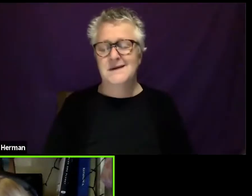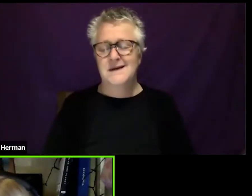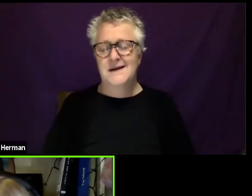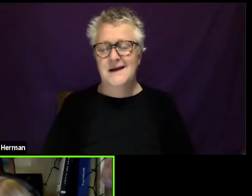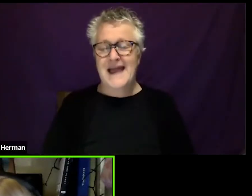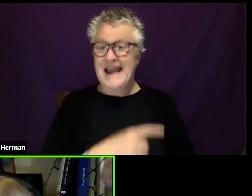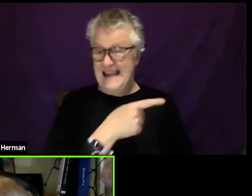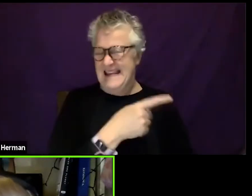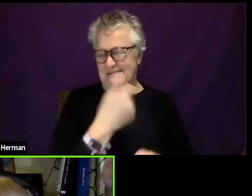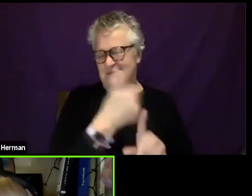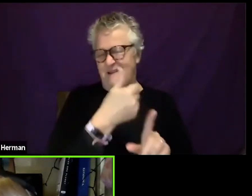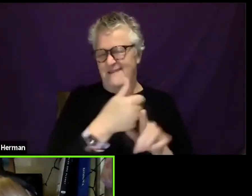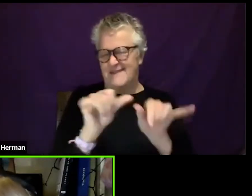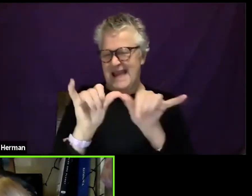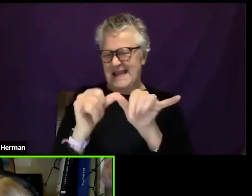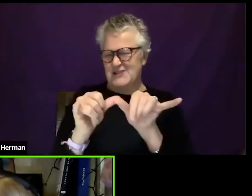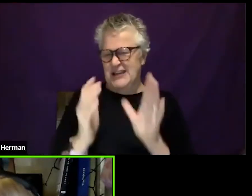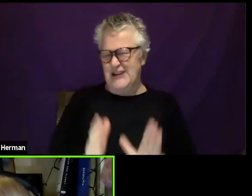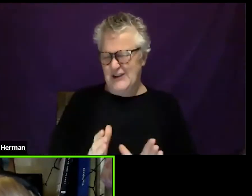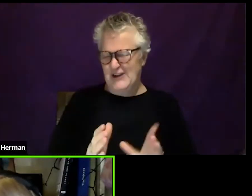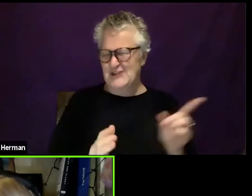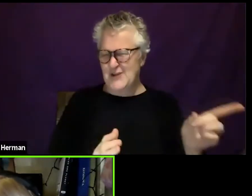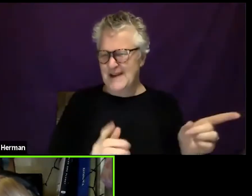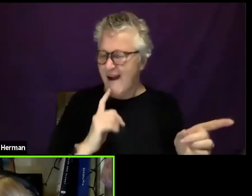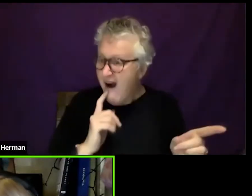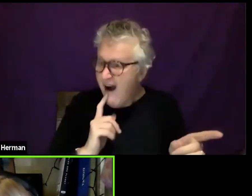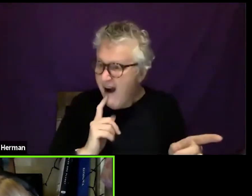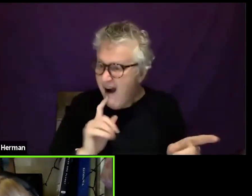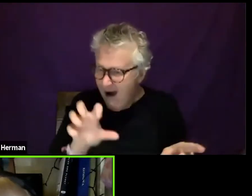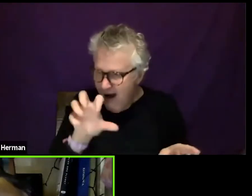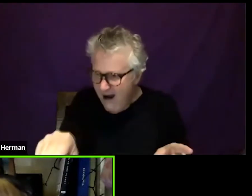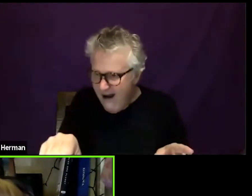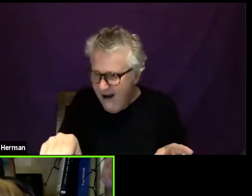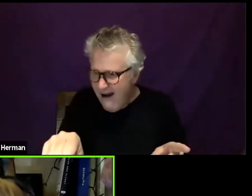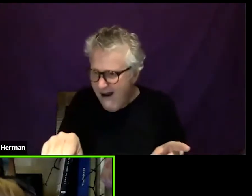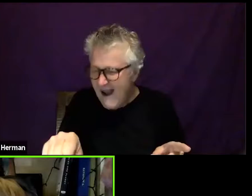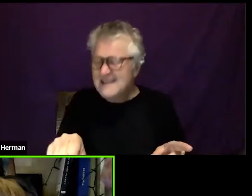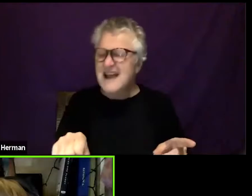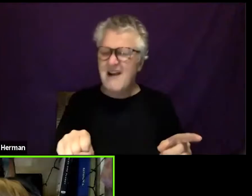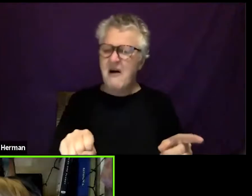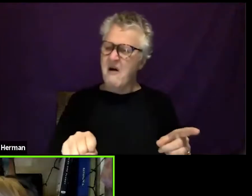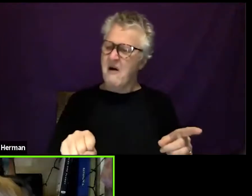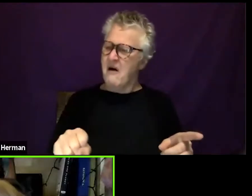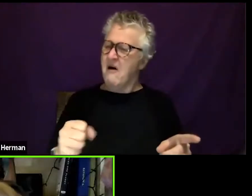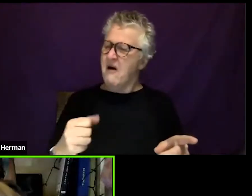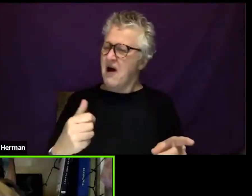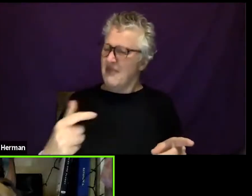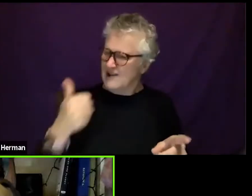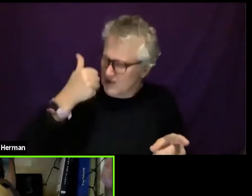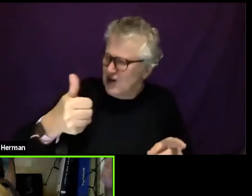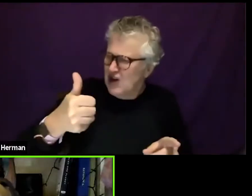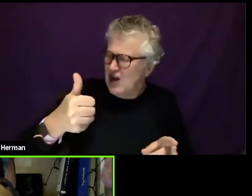tunnels, and tunnel ventilation. He's not fixing anything anytime soon. And